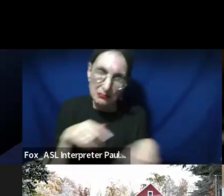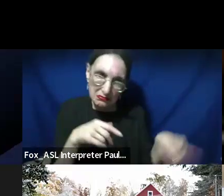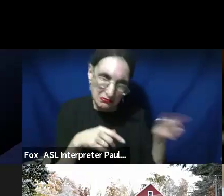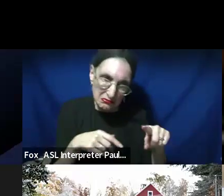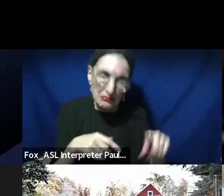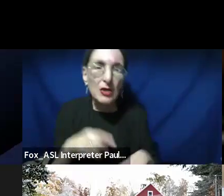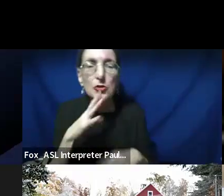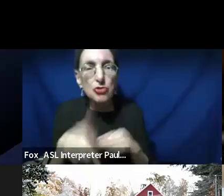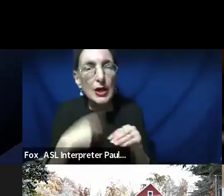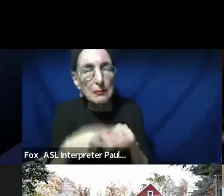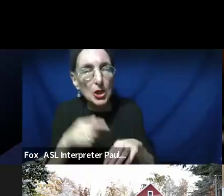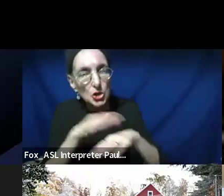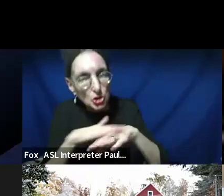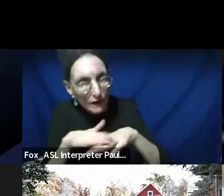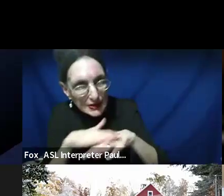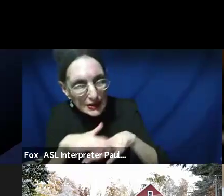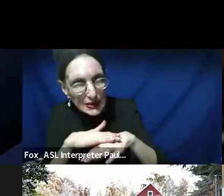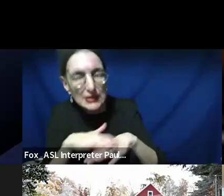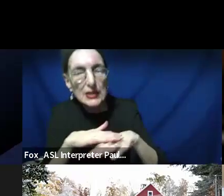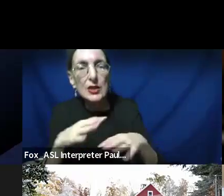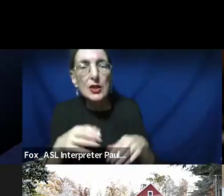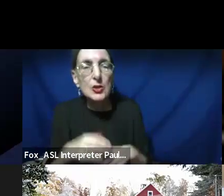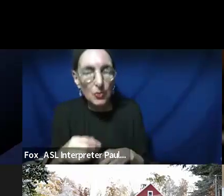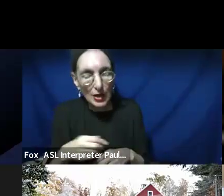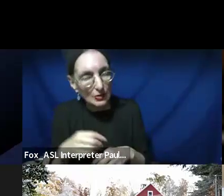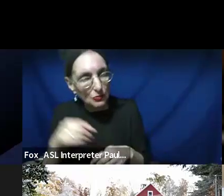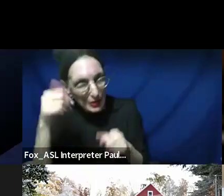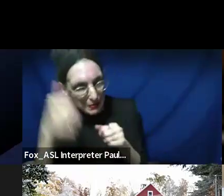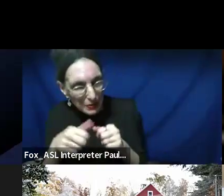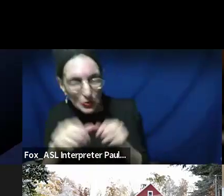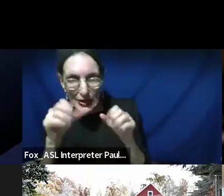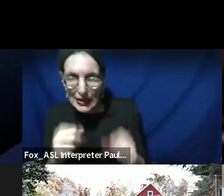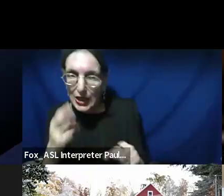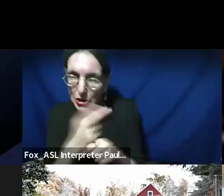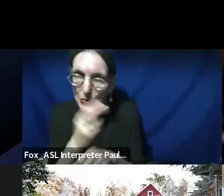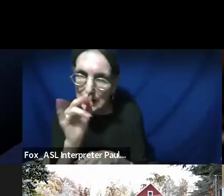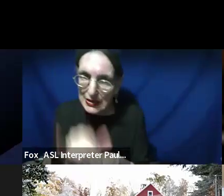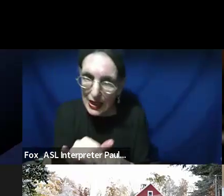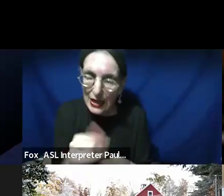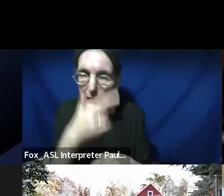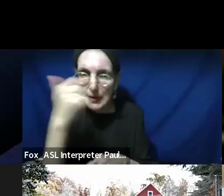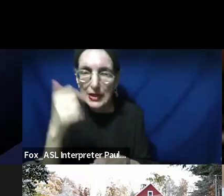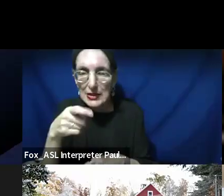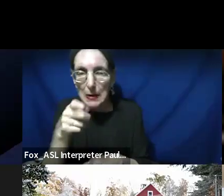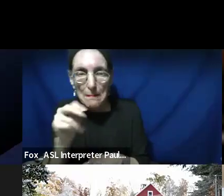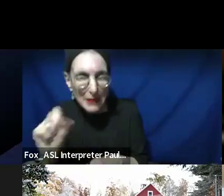about surfaces, you want to keep in mind cane users, because canes can easily get stuck in crevices, for